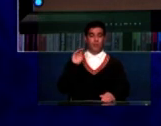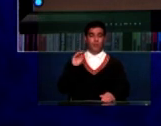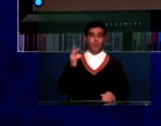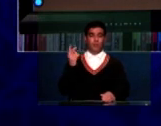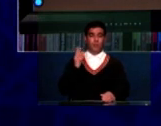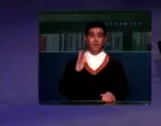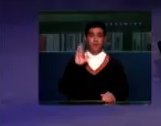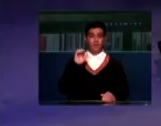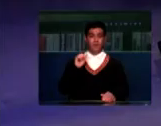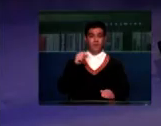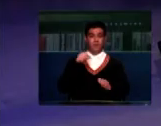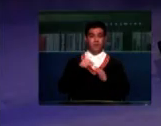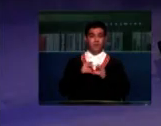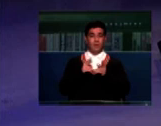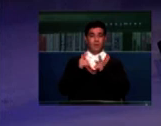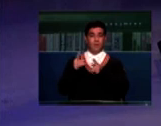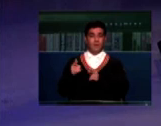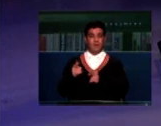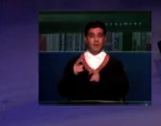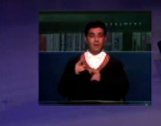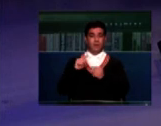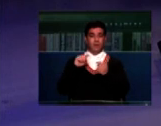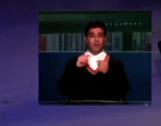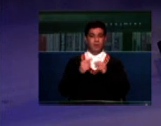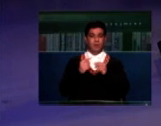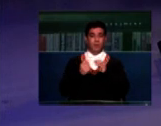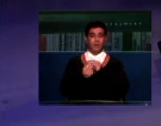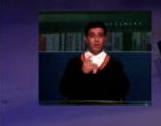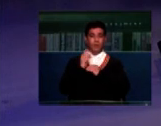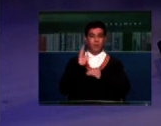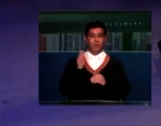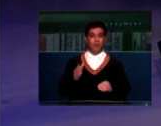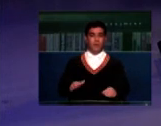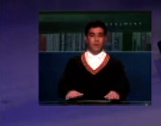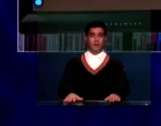qo'yib chiqamiz va navbatdagi reaksiyamiz kelib chiqadi.